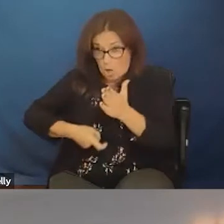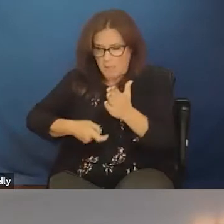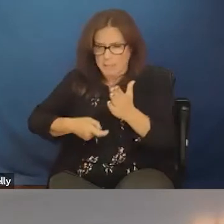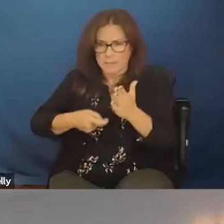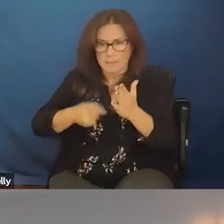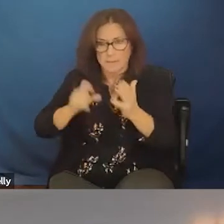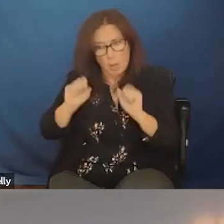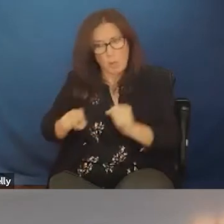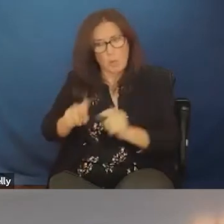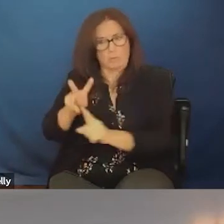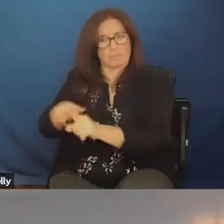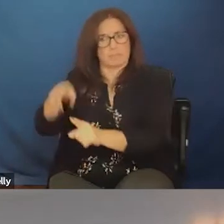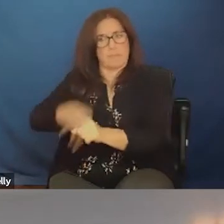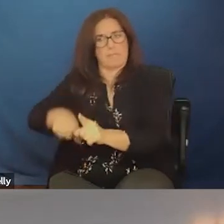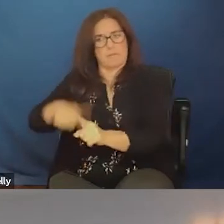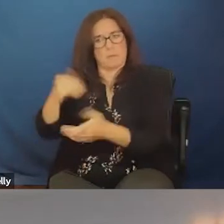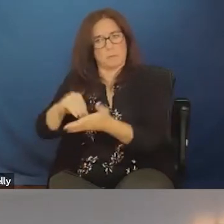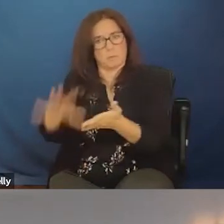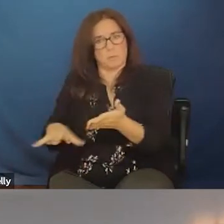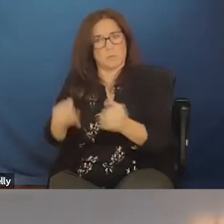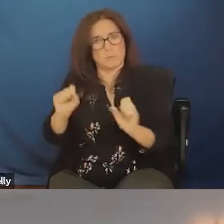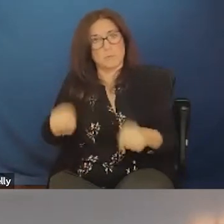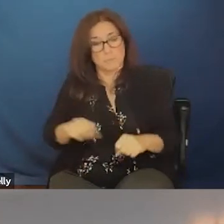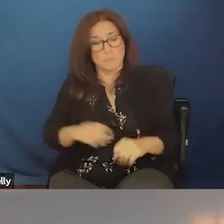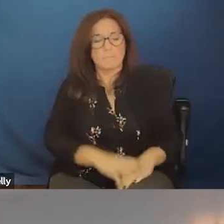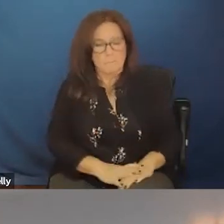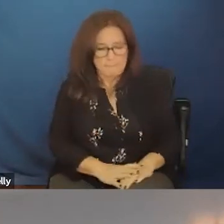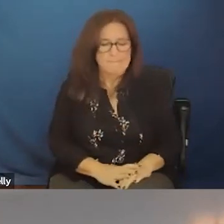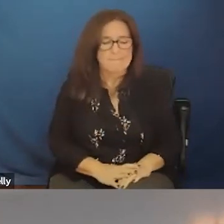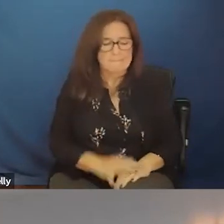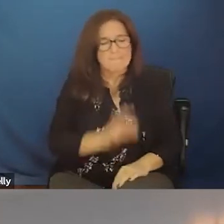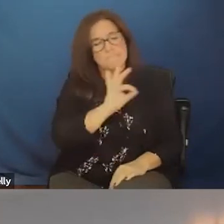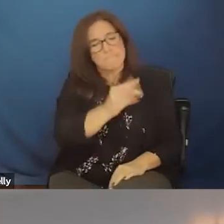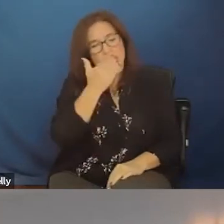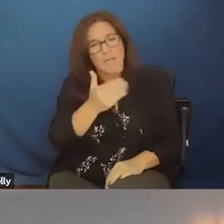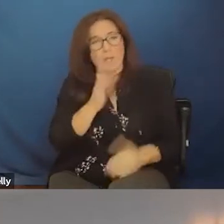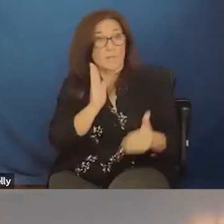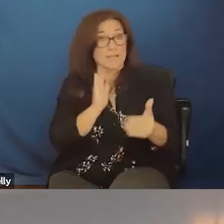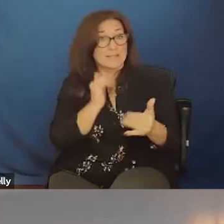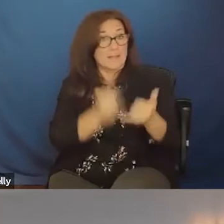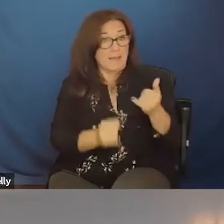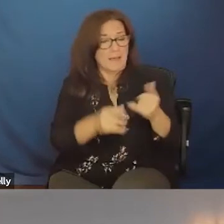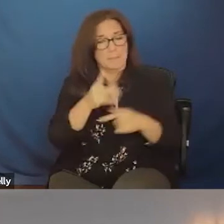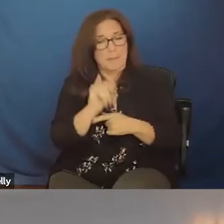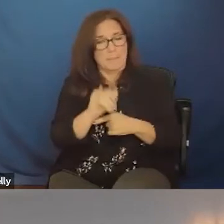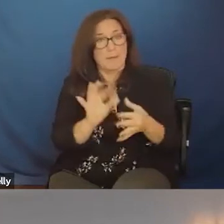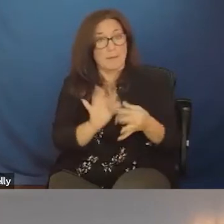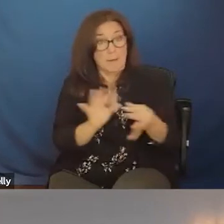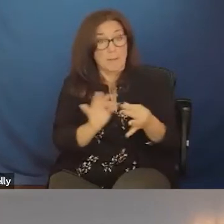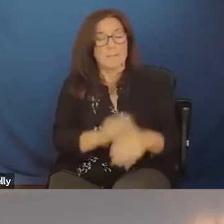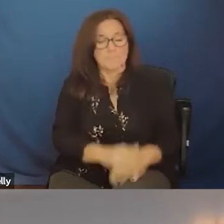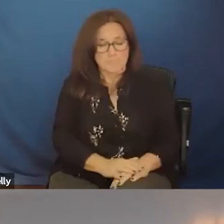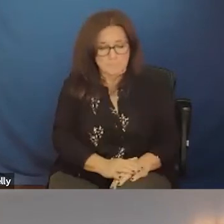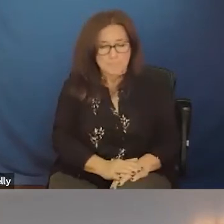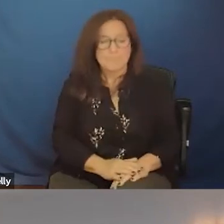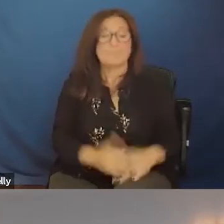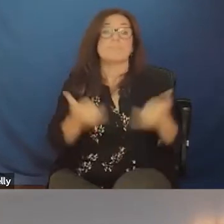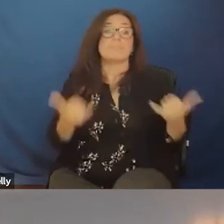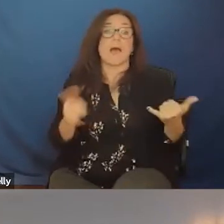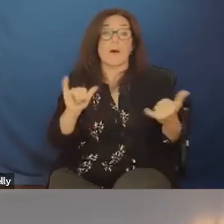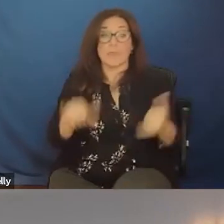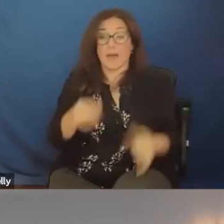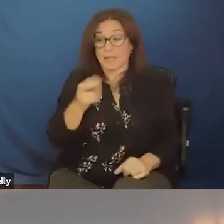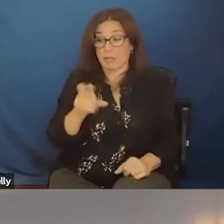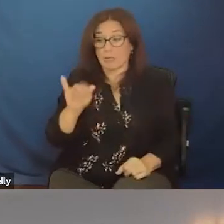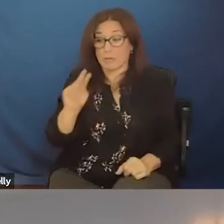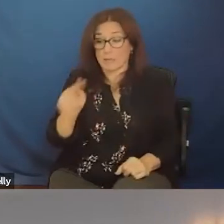Thank you. And President Ford, that concludes public comment on this item. Thank you, Ms. Trujillo. And now this hearing is closed. And we